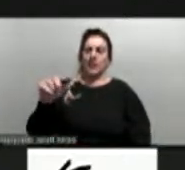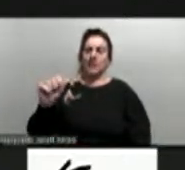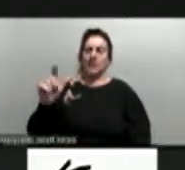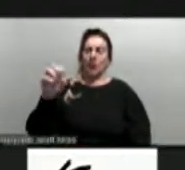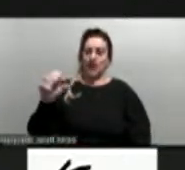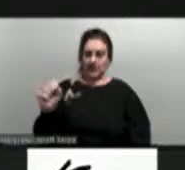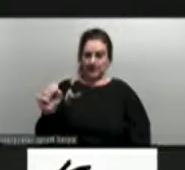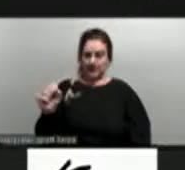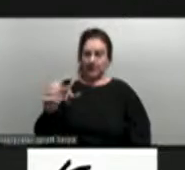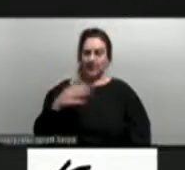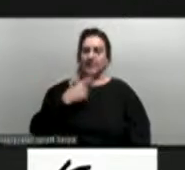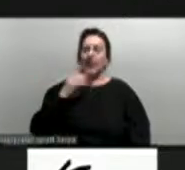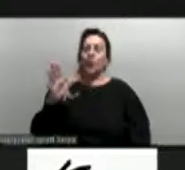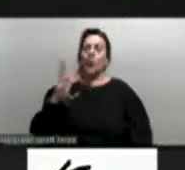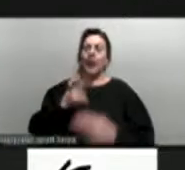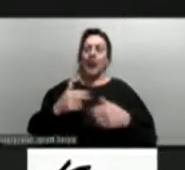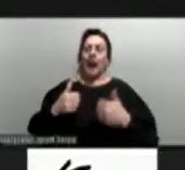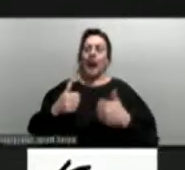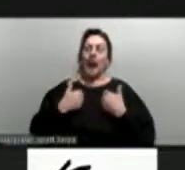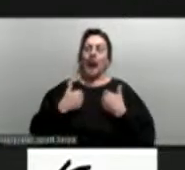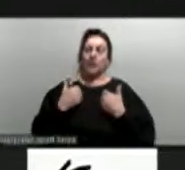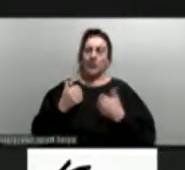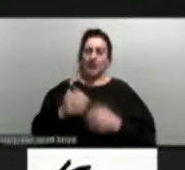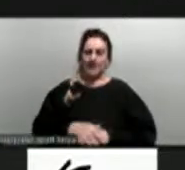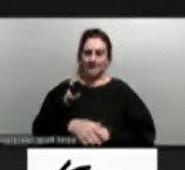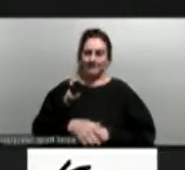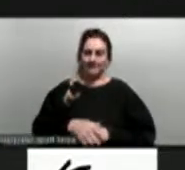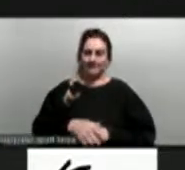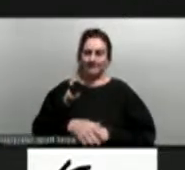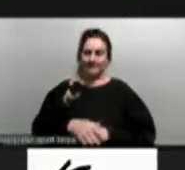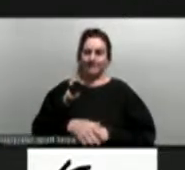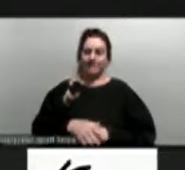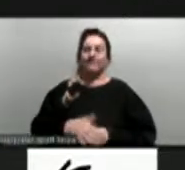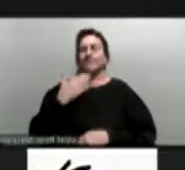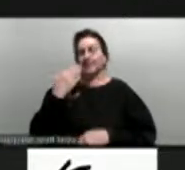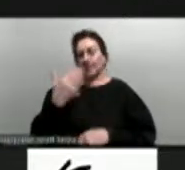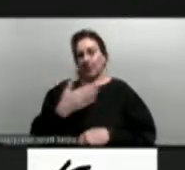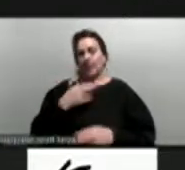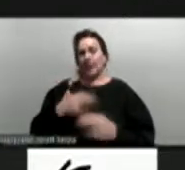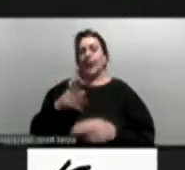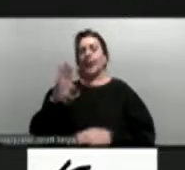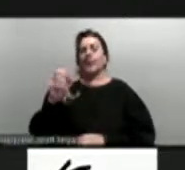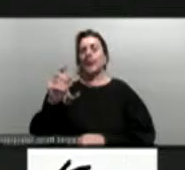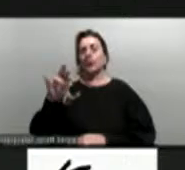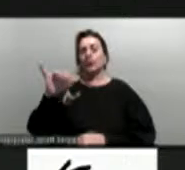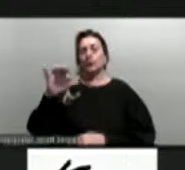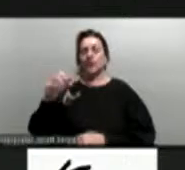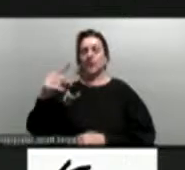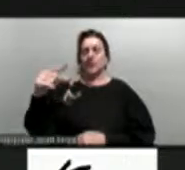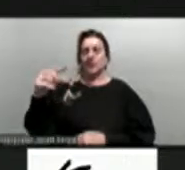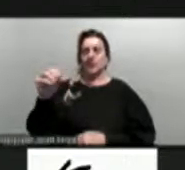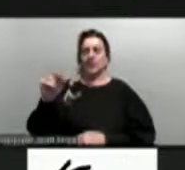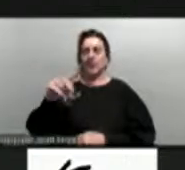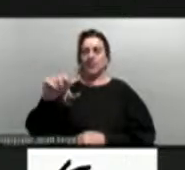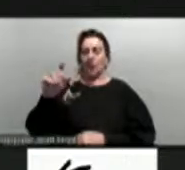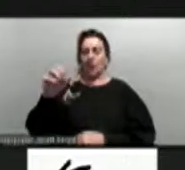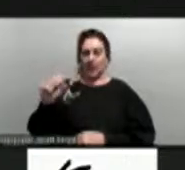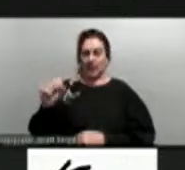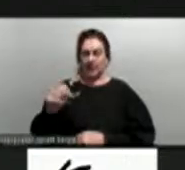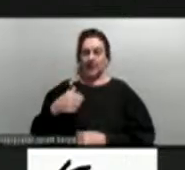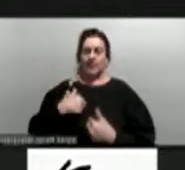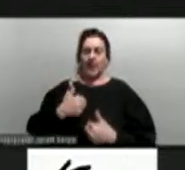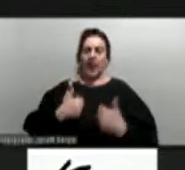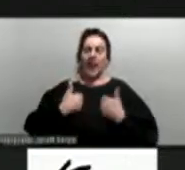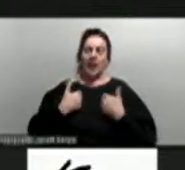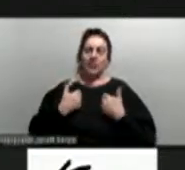state your name and address for the record. Thank you so much. My name is Beatriz Gonzalez, and my address